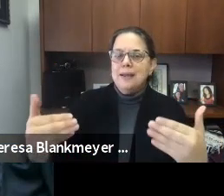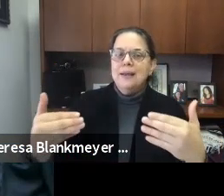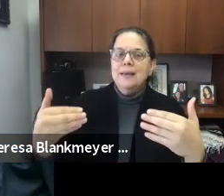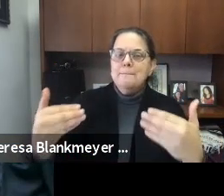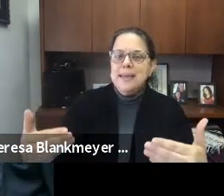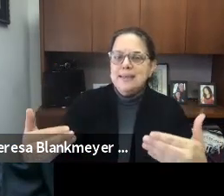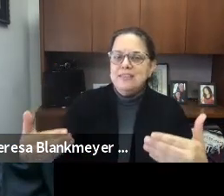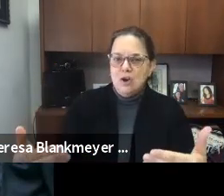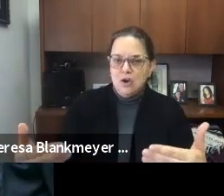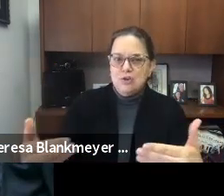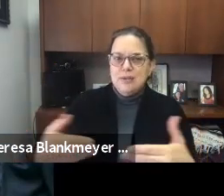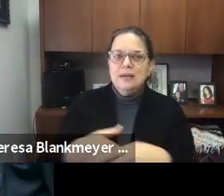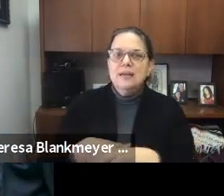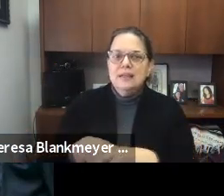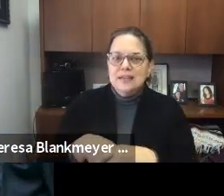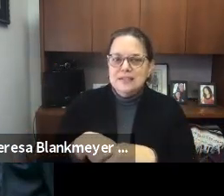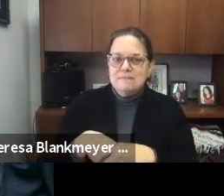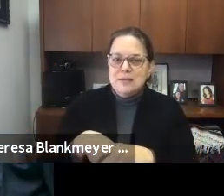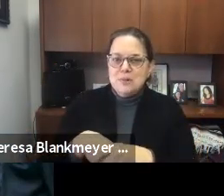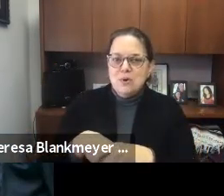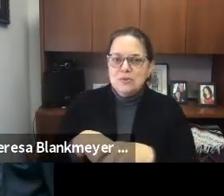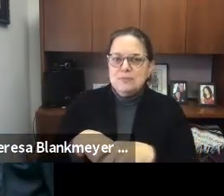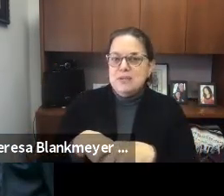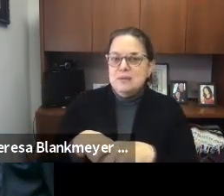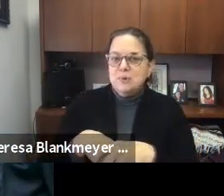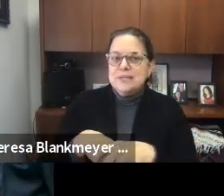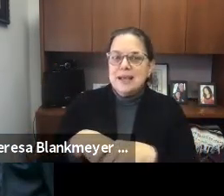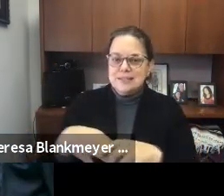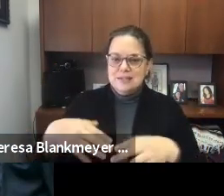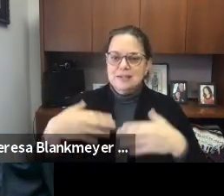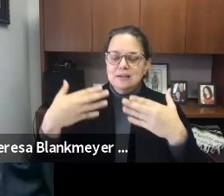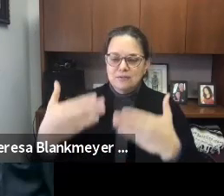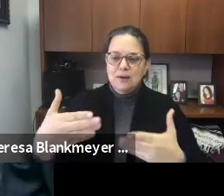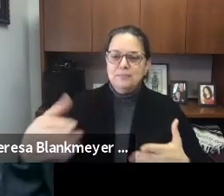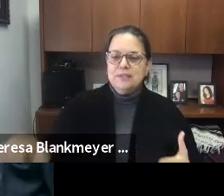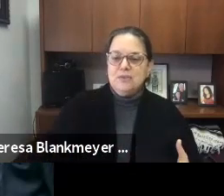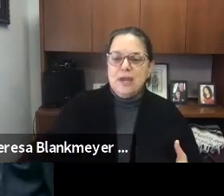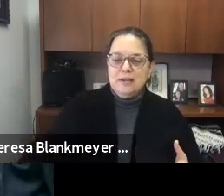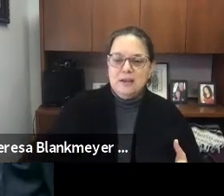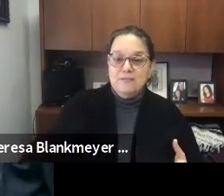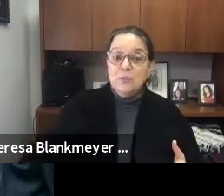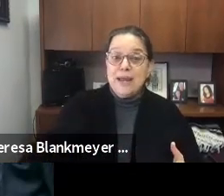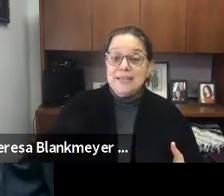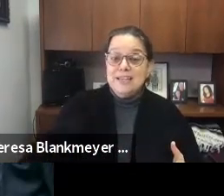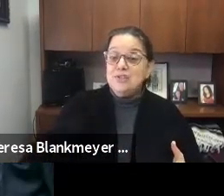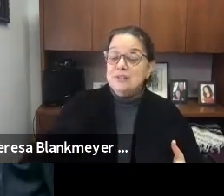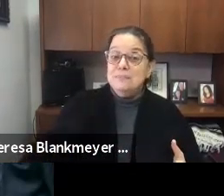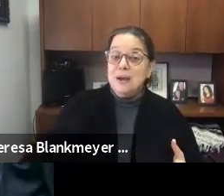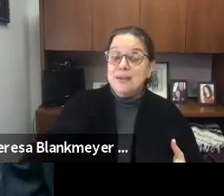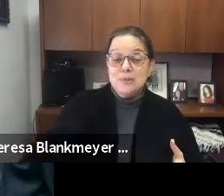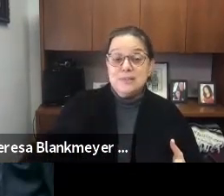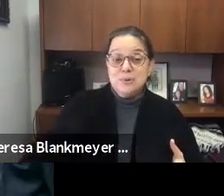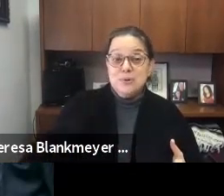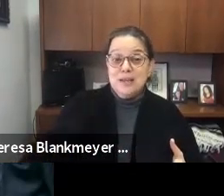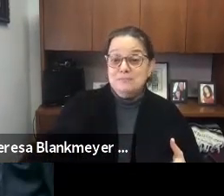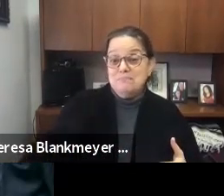one might make the argument that deaf people ought to be protected from this threat of eradication